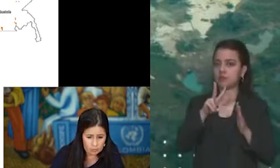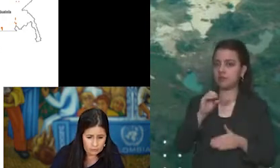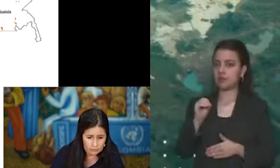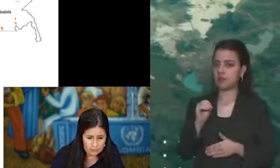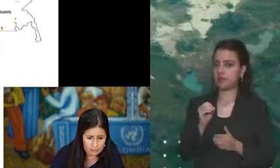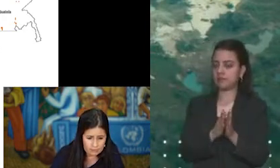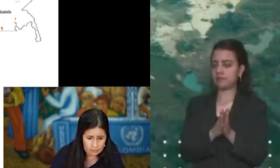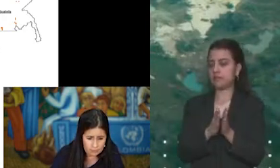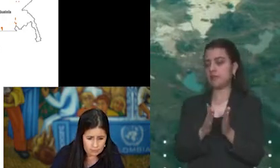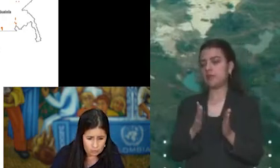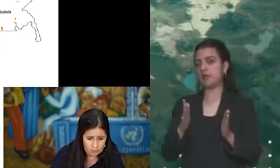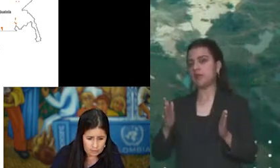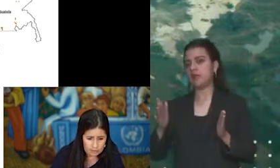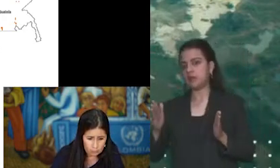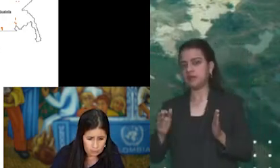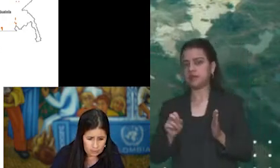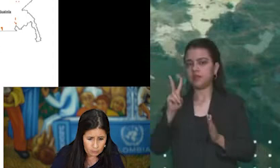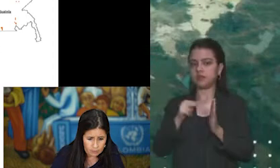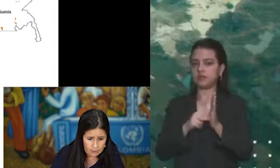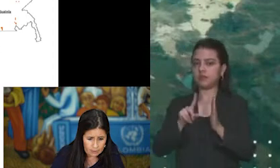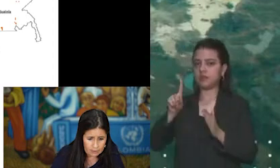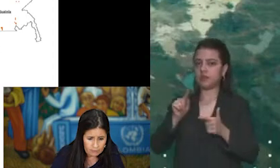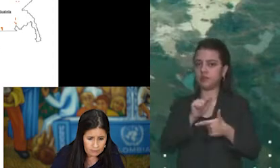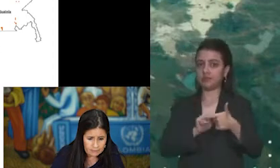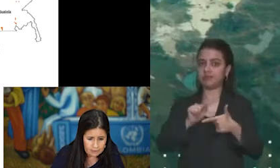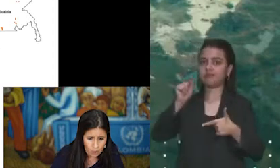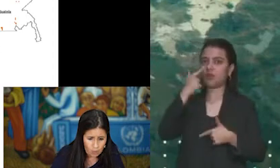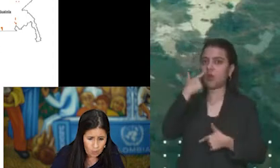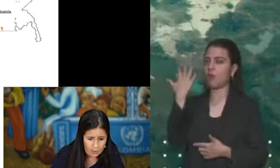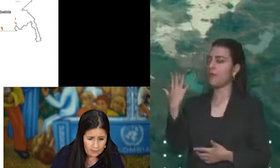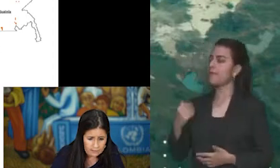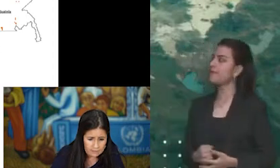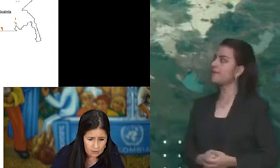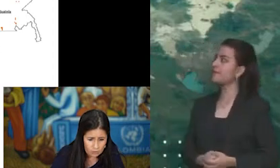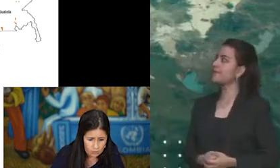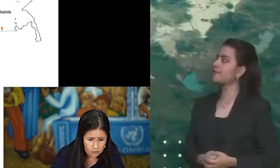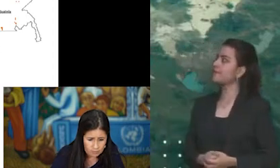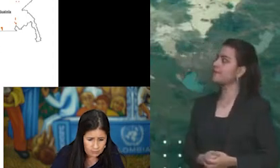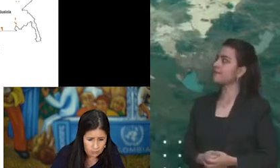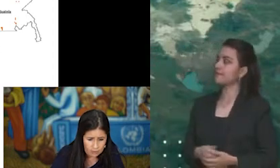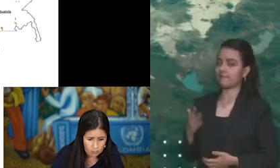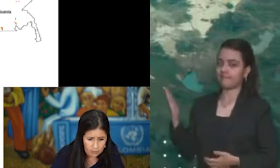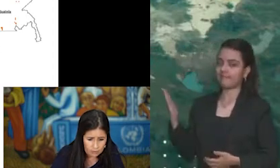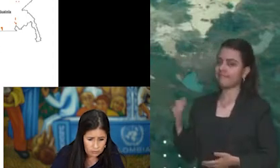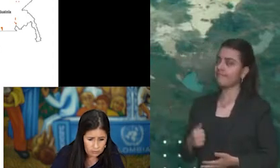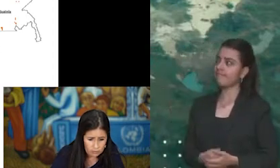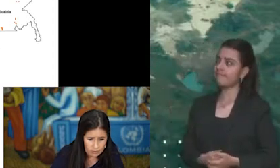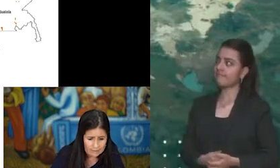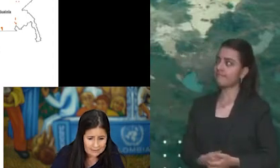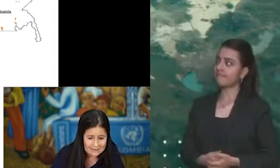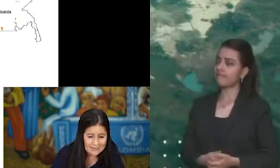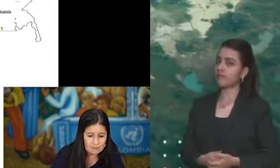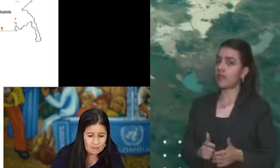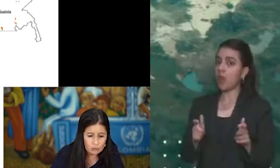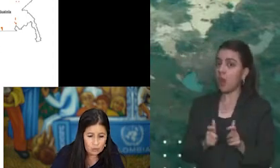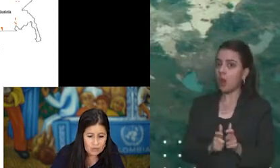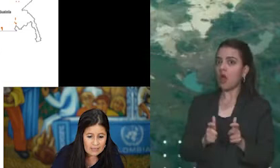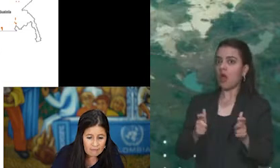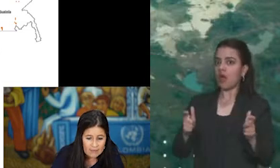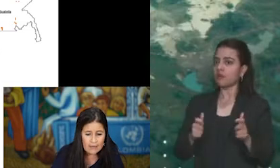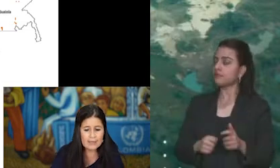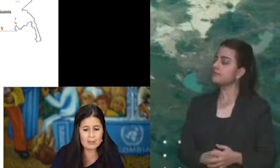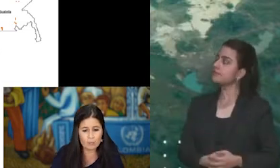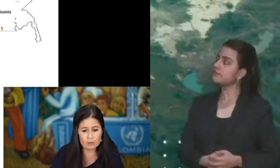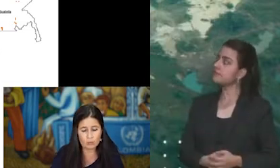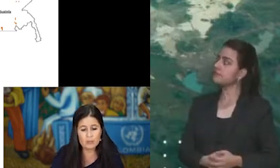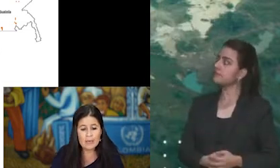We had a small area, and look how has it grown since a year ago. This is the expansion.